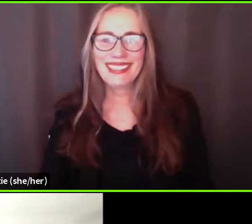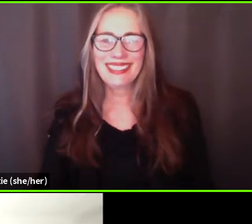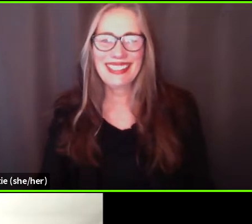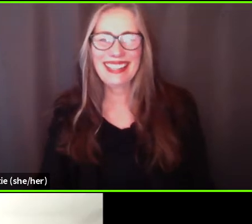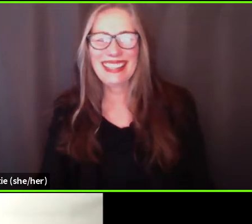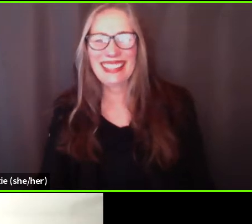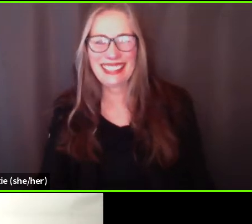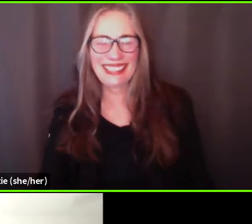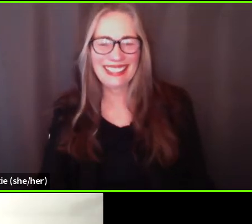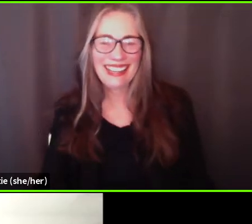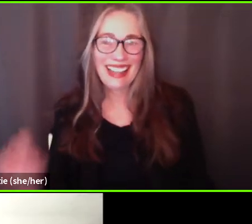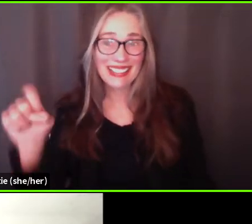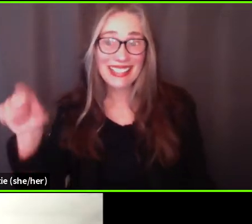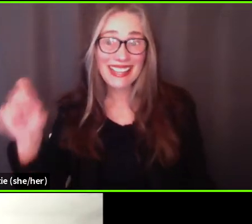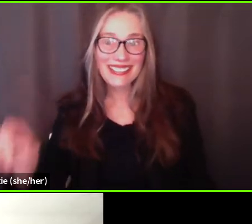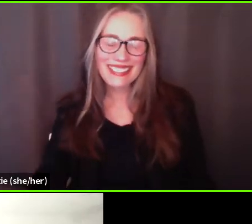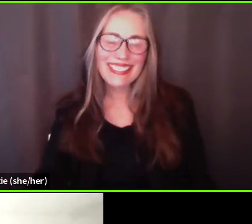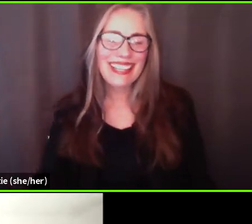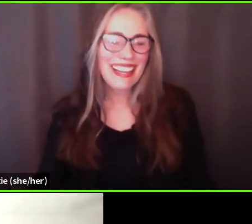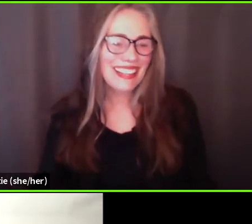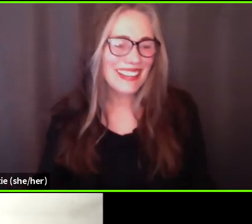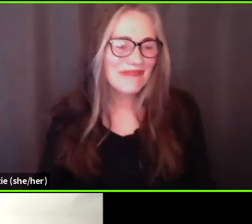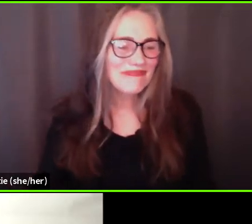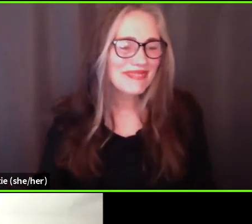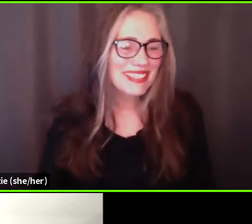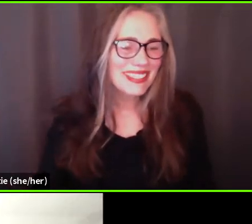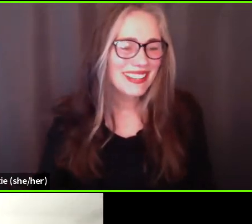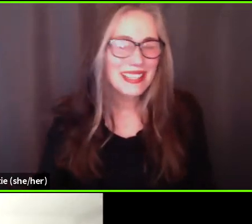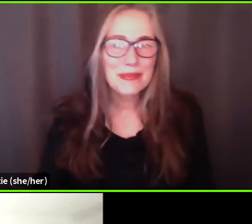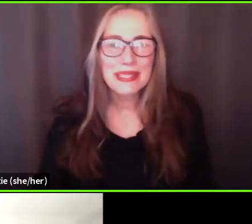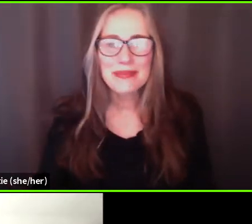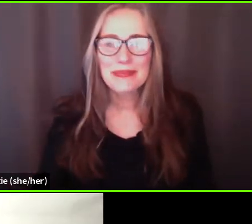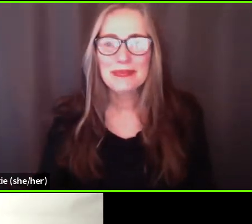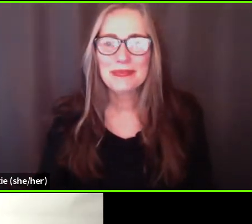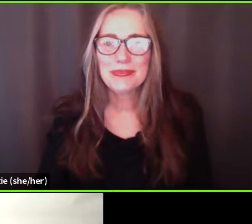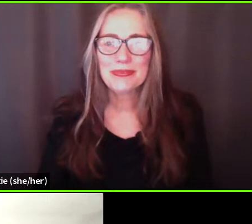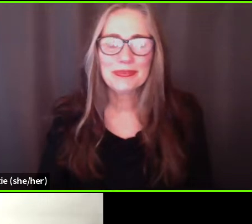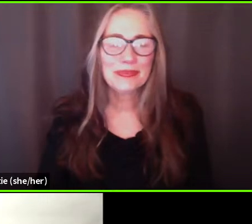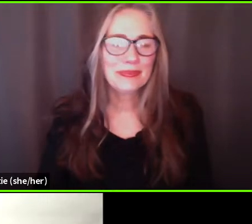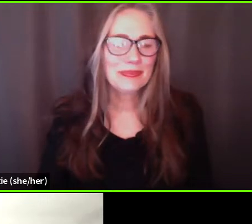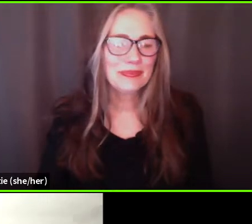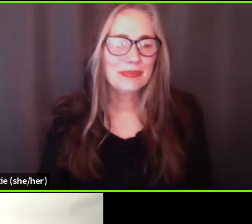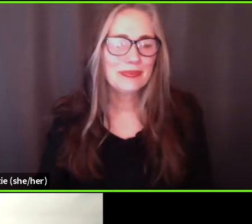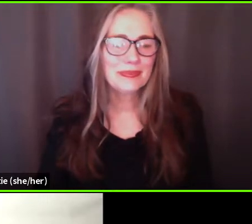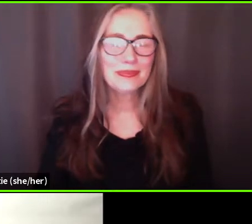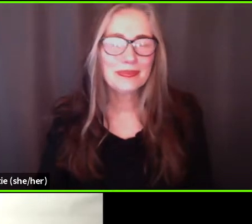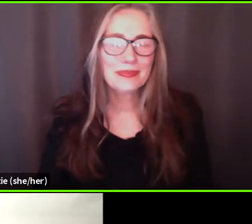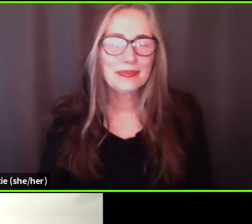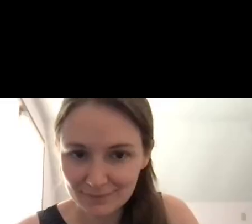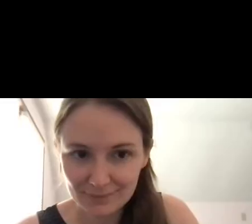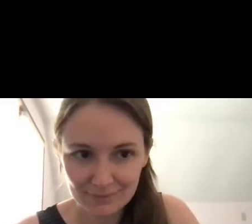what there's another one okay see you guys in a bit okay